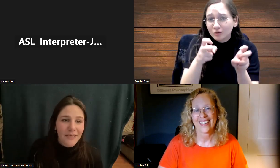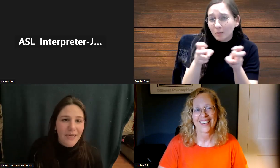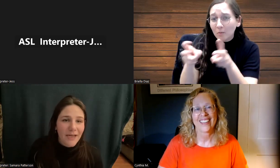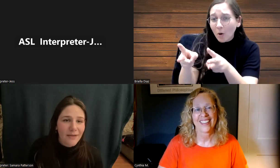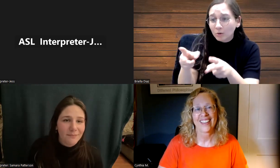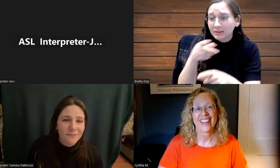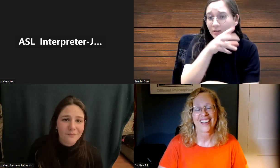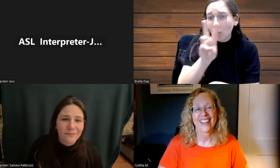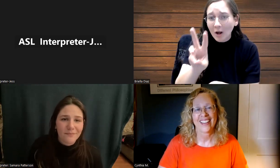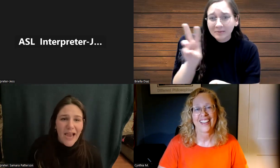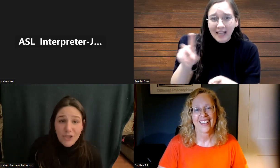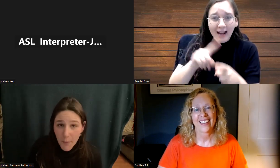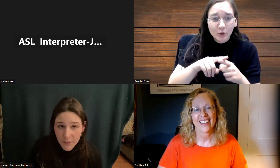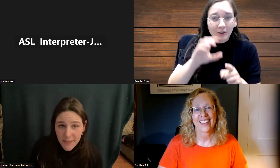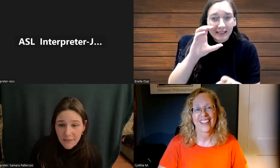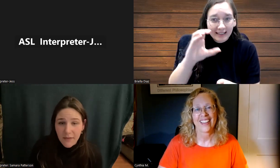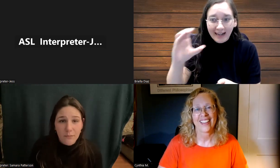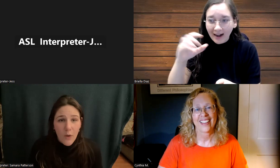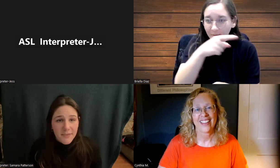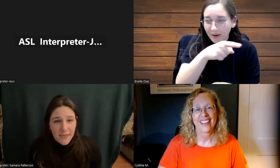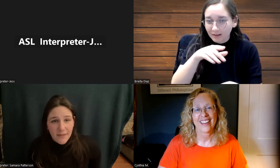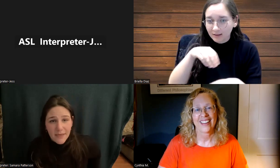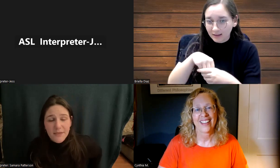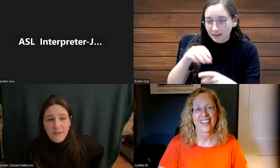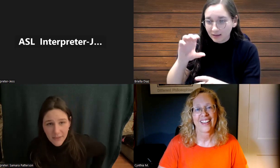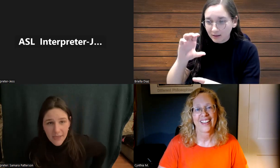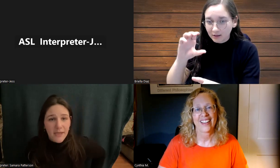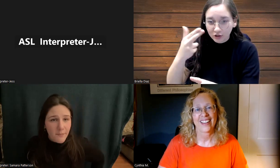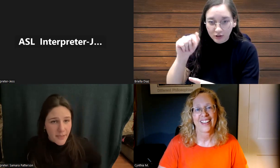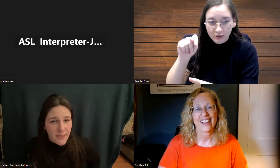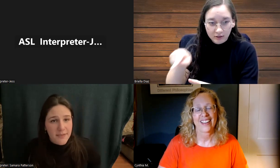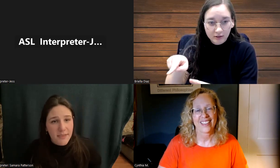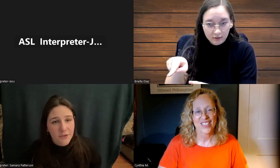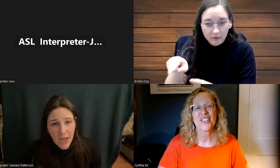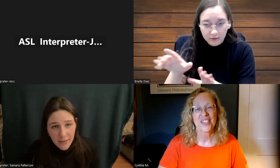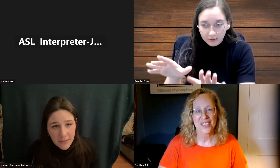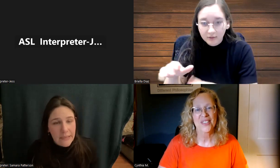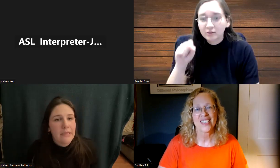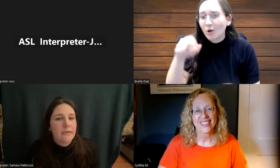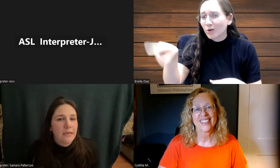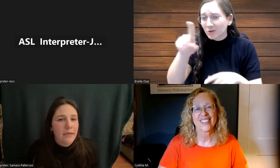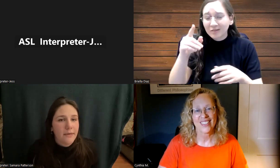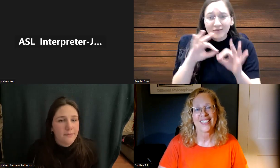Wonderful. I just posted the website link to the Canine Companions in the chat.